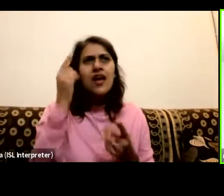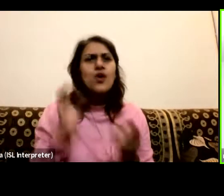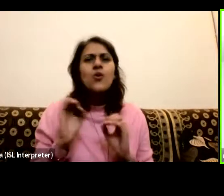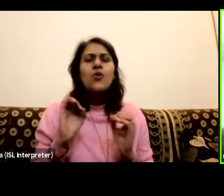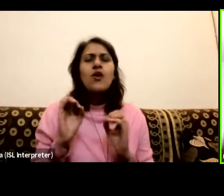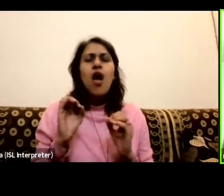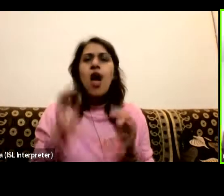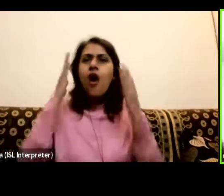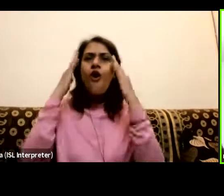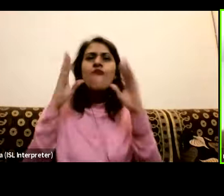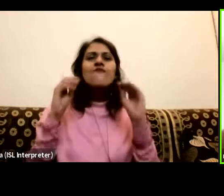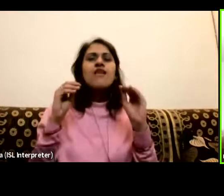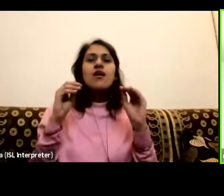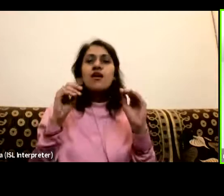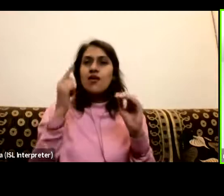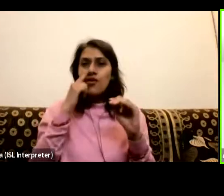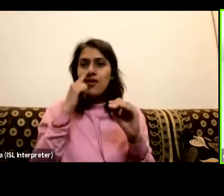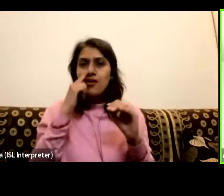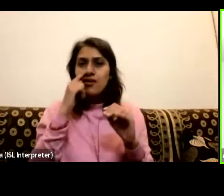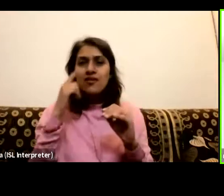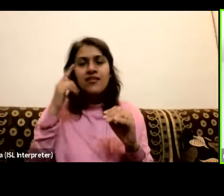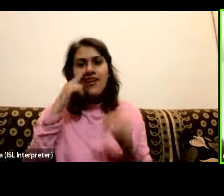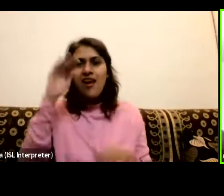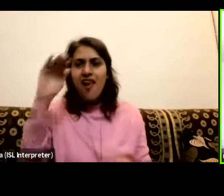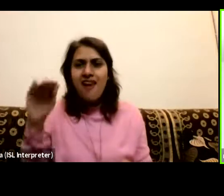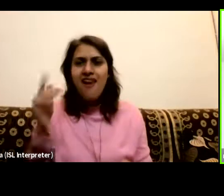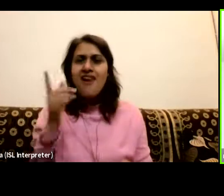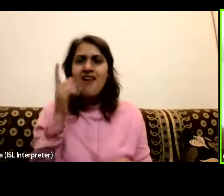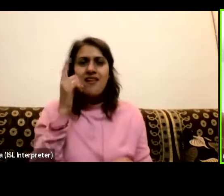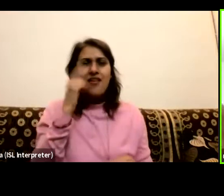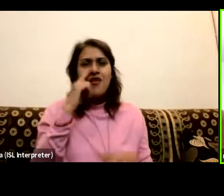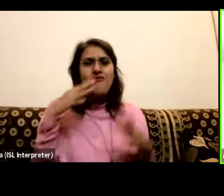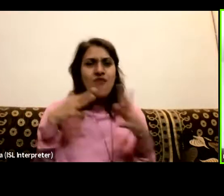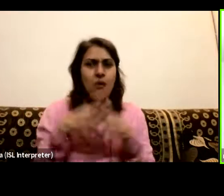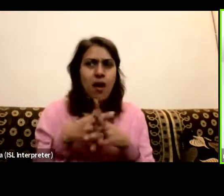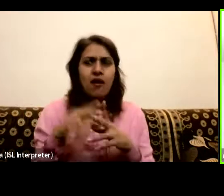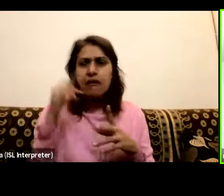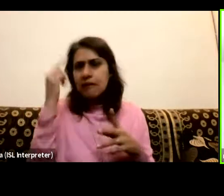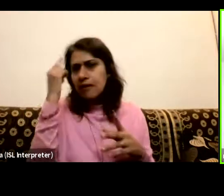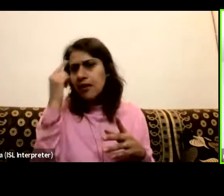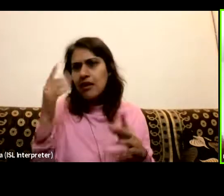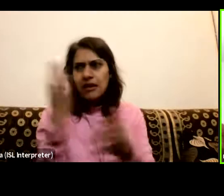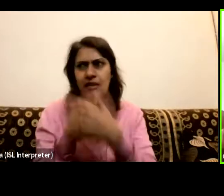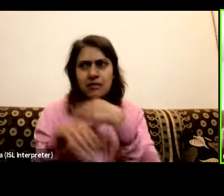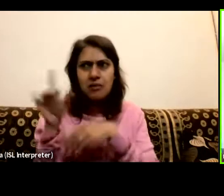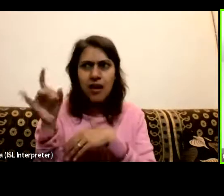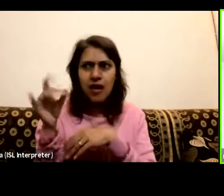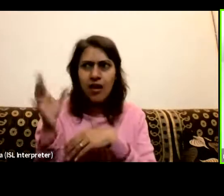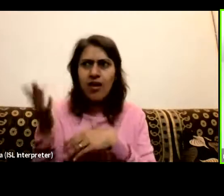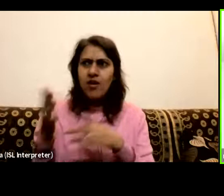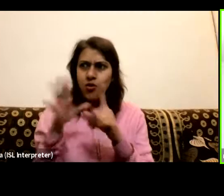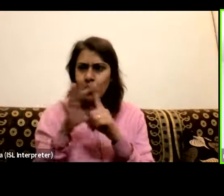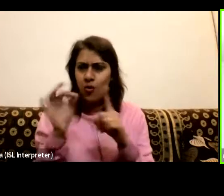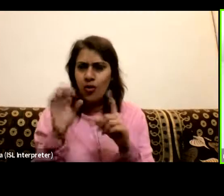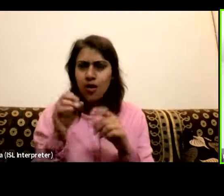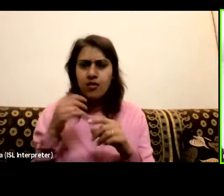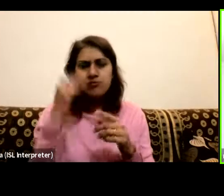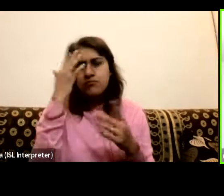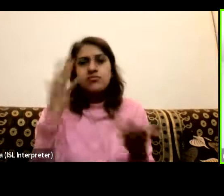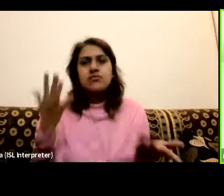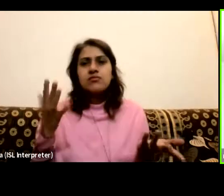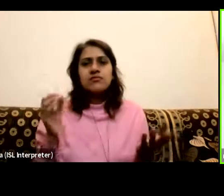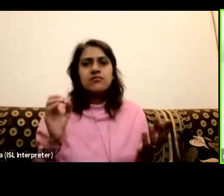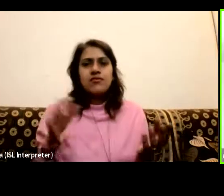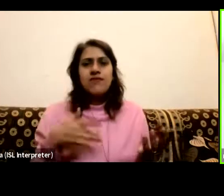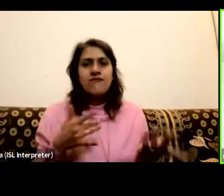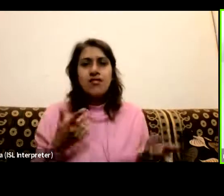every data that we have today, we must firstly have a very clear understanding of